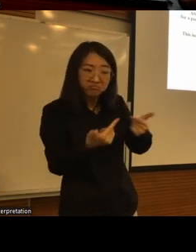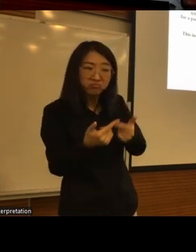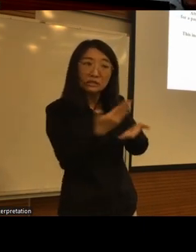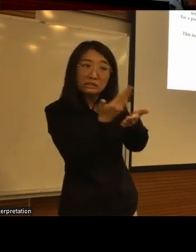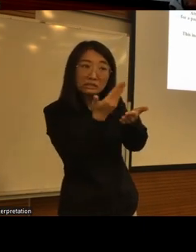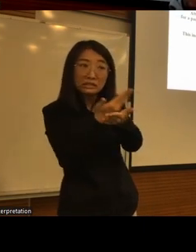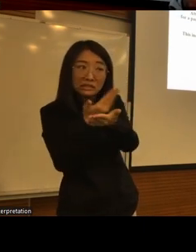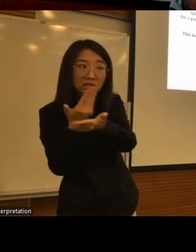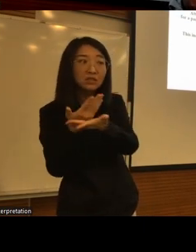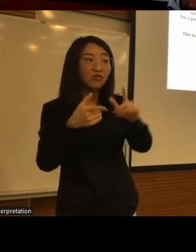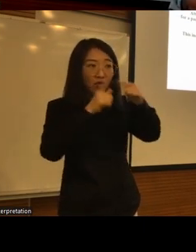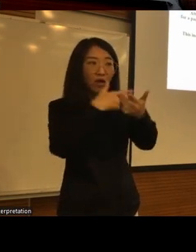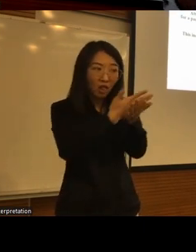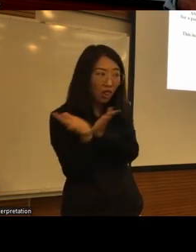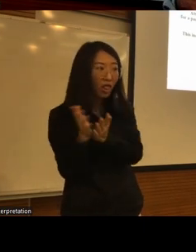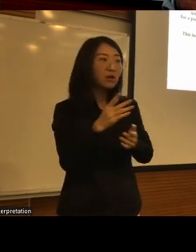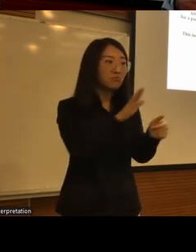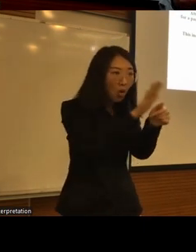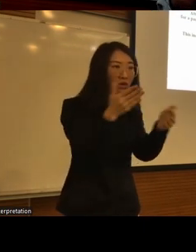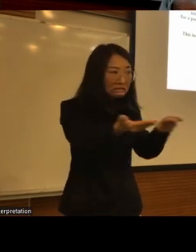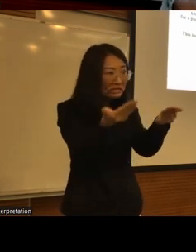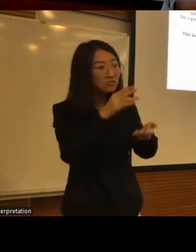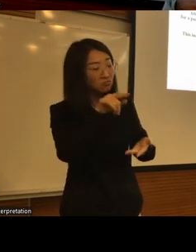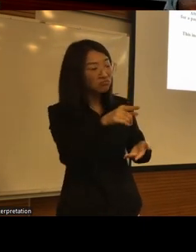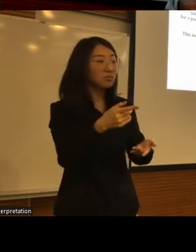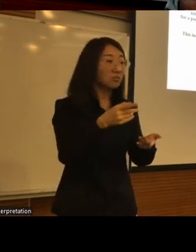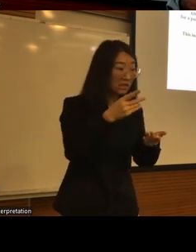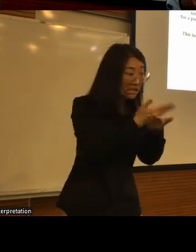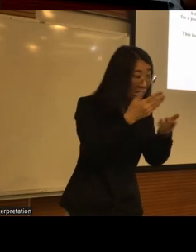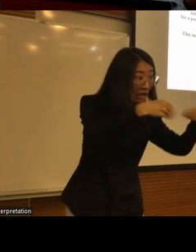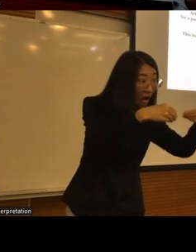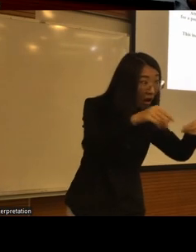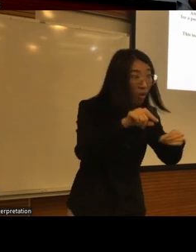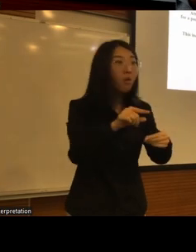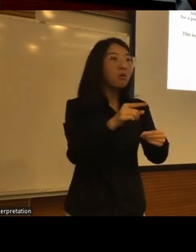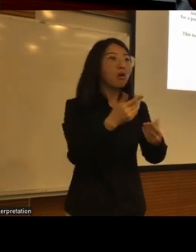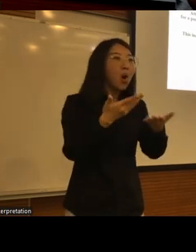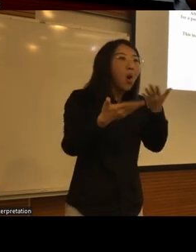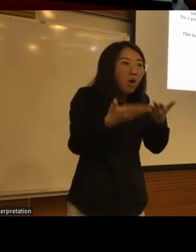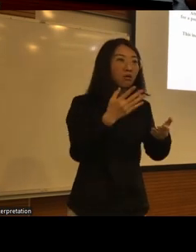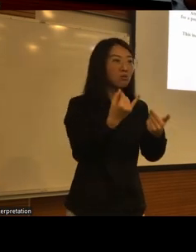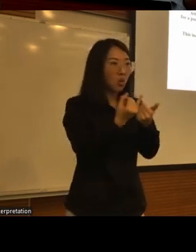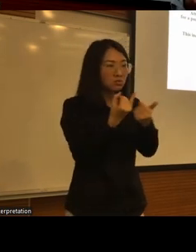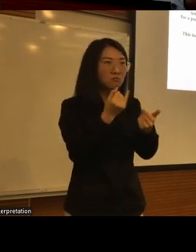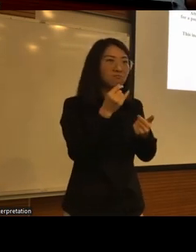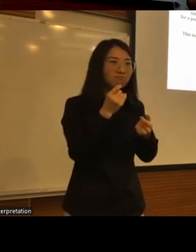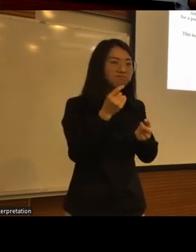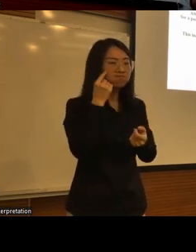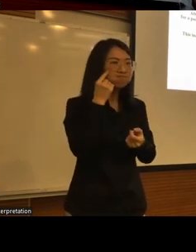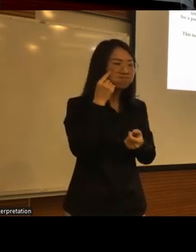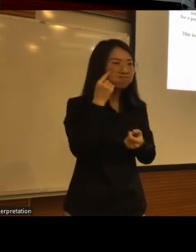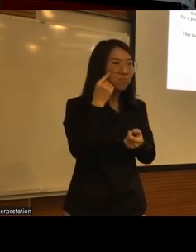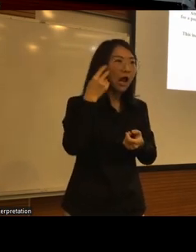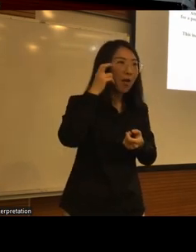through all sorts of means, including encouragement, paying attention to them, then they will be able to